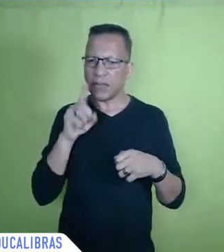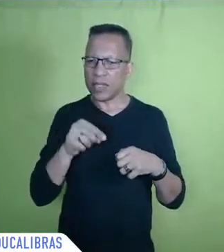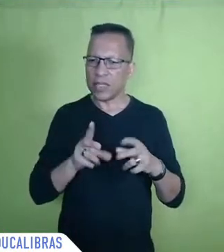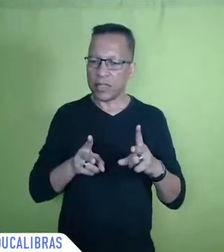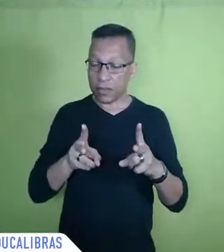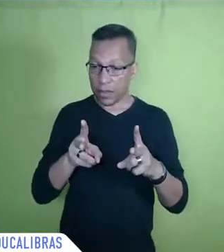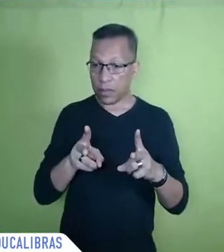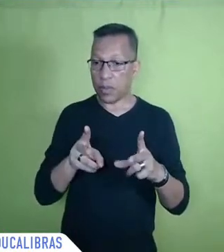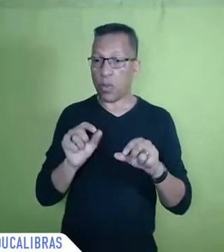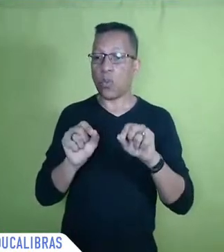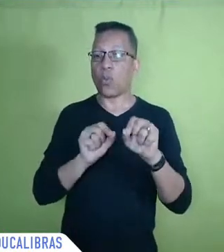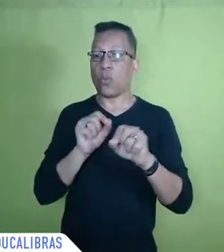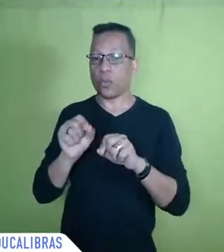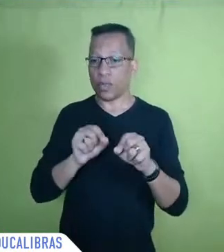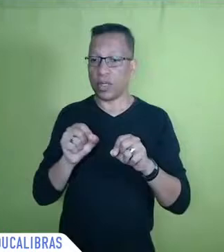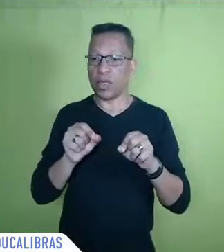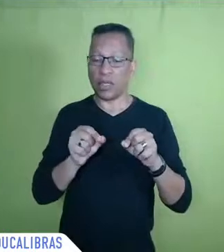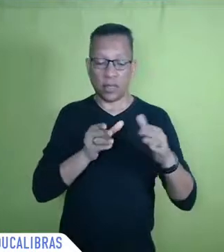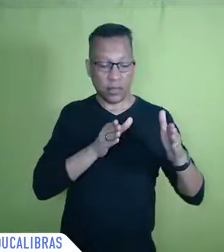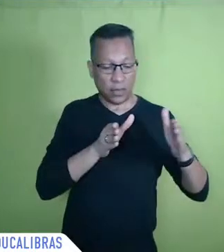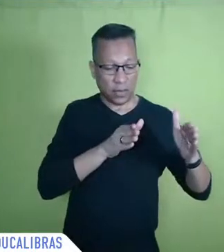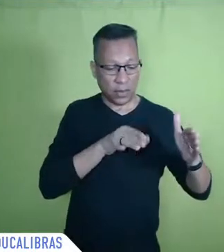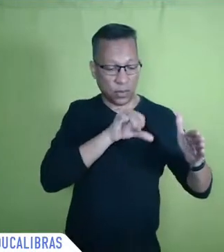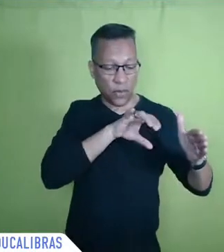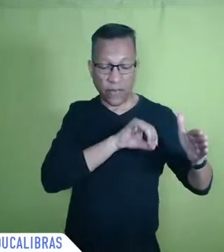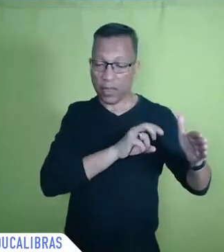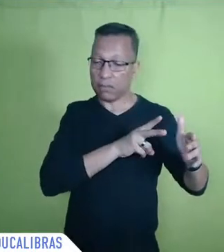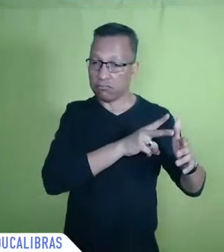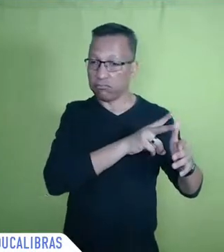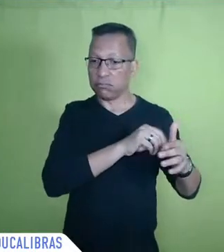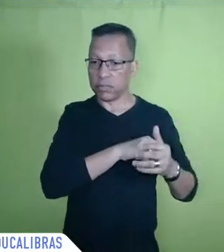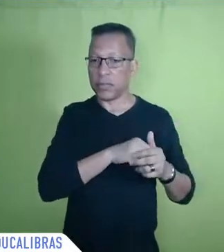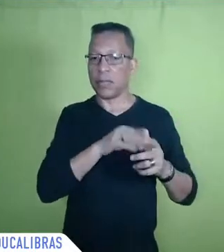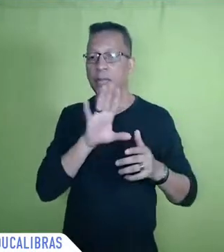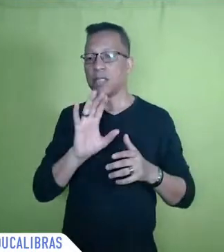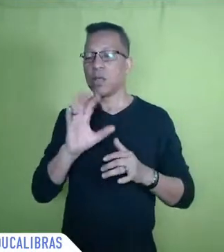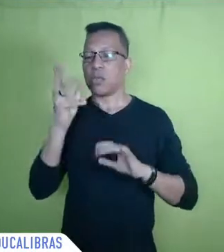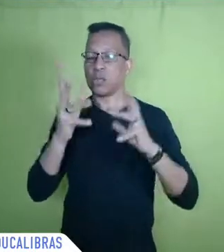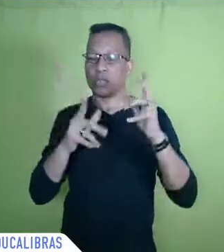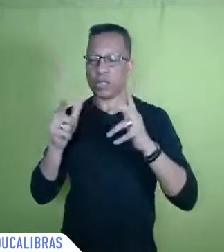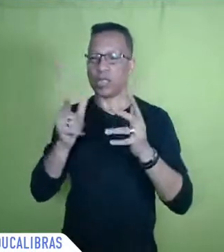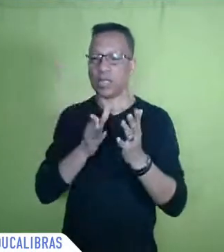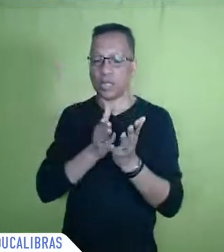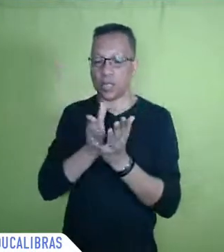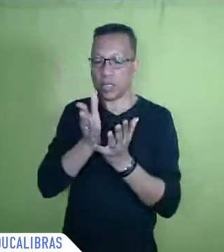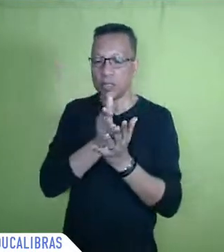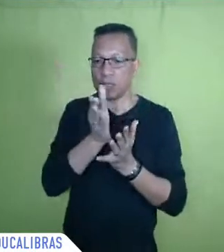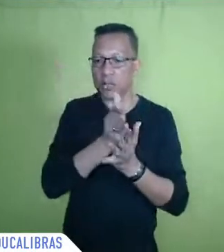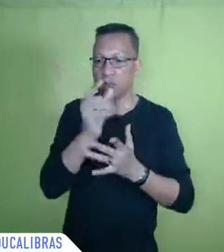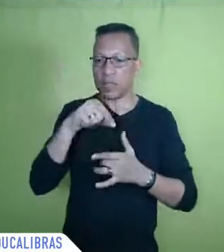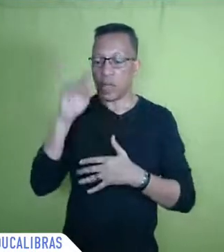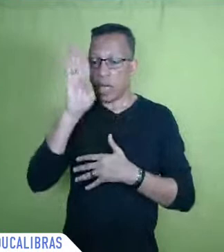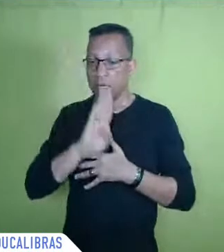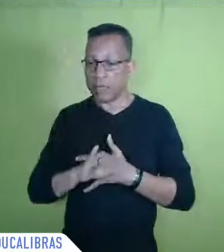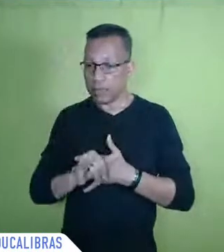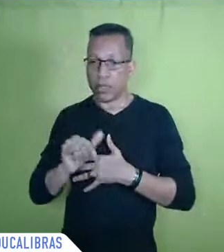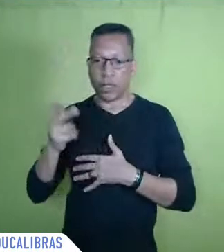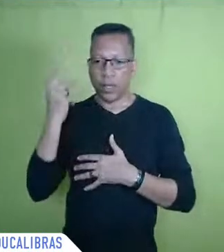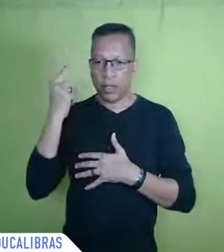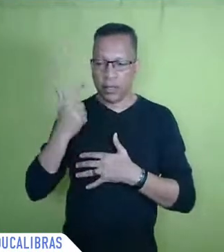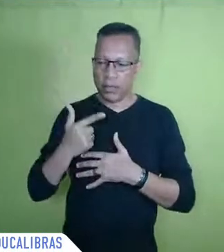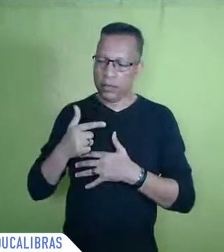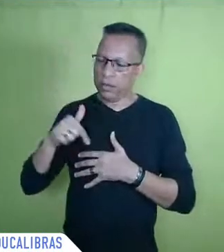happening in the whole Brazilian distribution from, especially from the 1970s, when we get information from